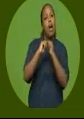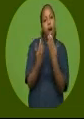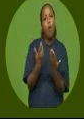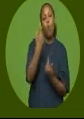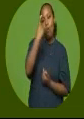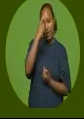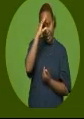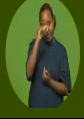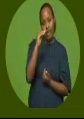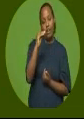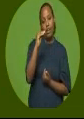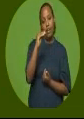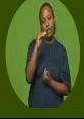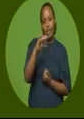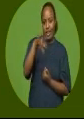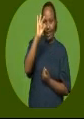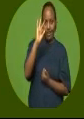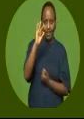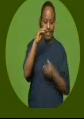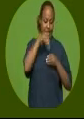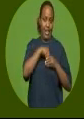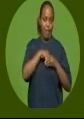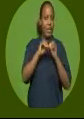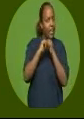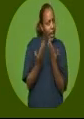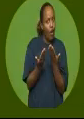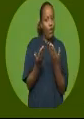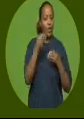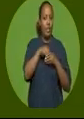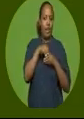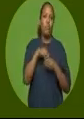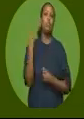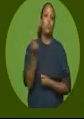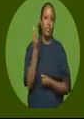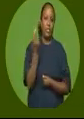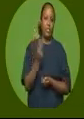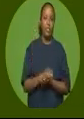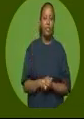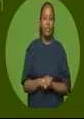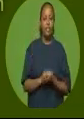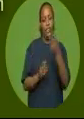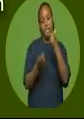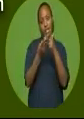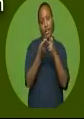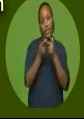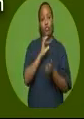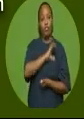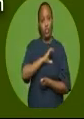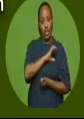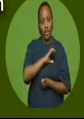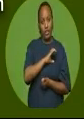an individual gets income and how the income is used. The third